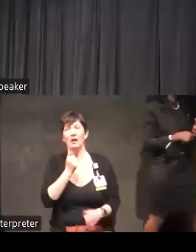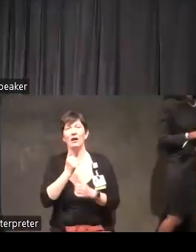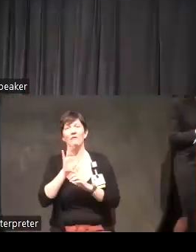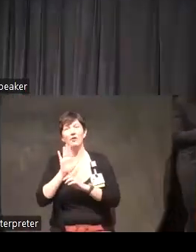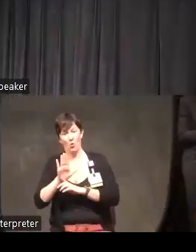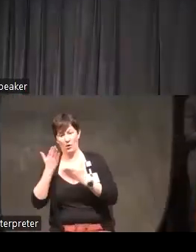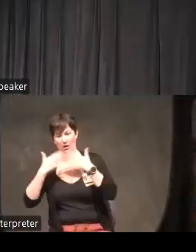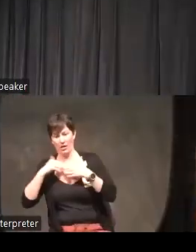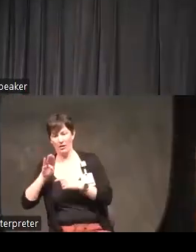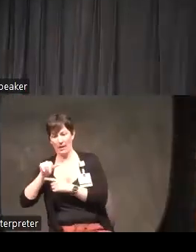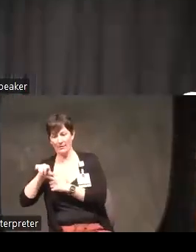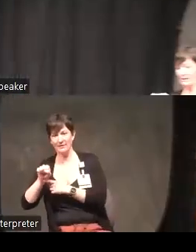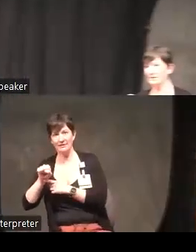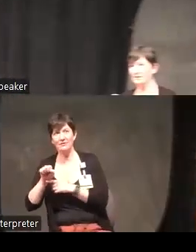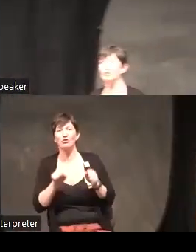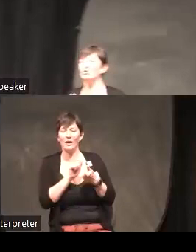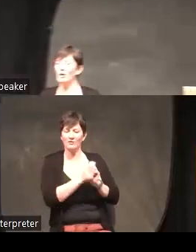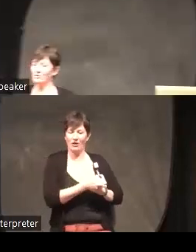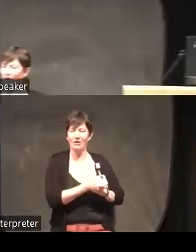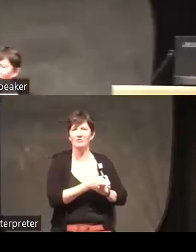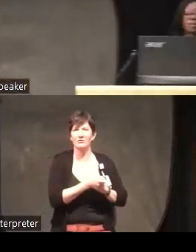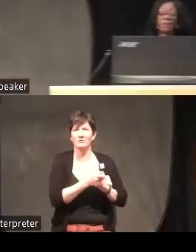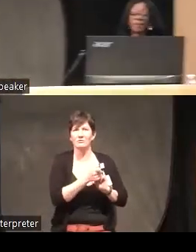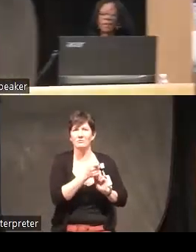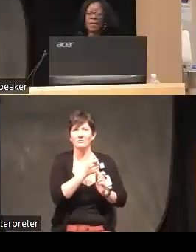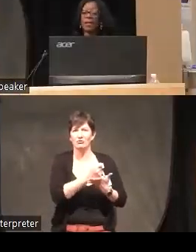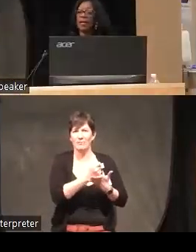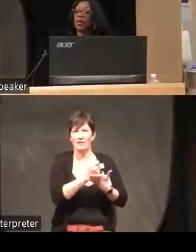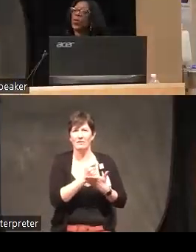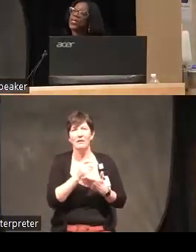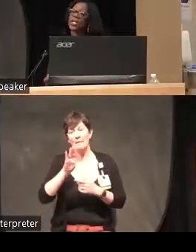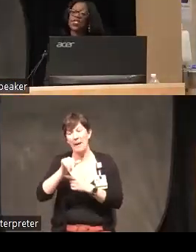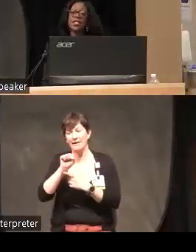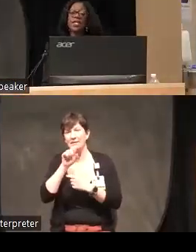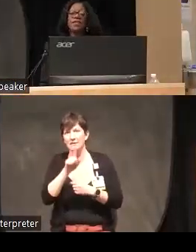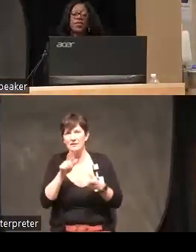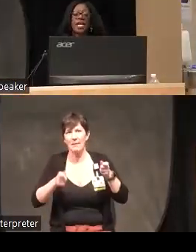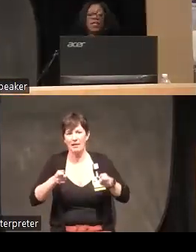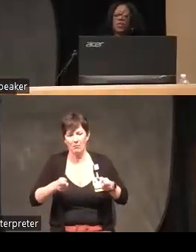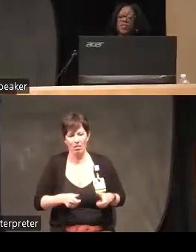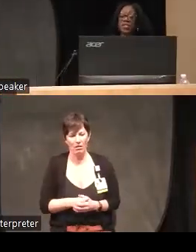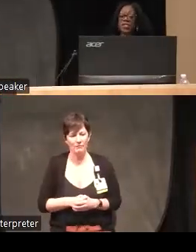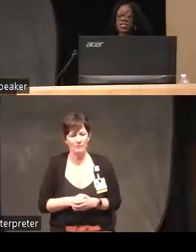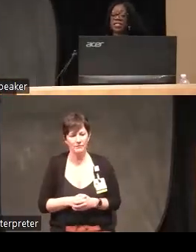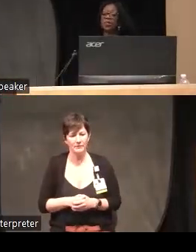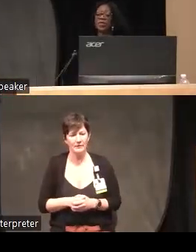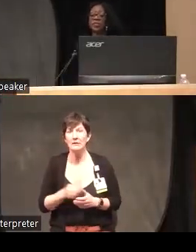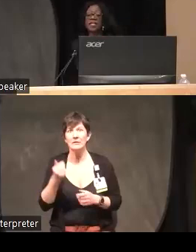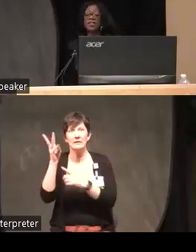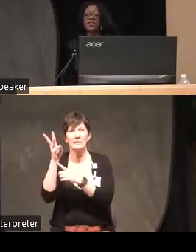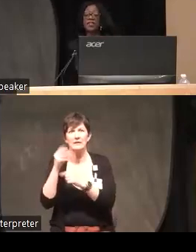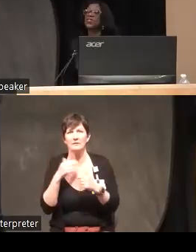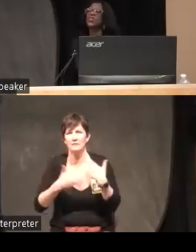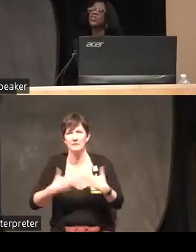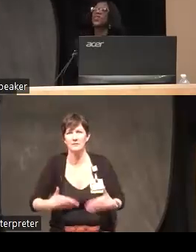biases, you can change treatment. Treatment is malleable. I mean, biases are malleable. organizations and individual can do. We've reached 16. What are some of